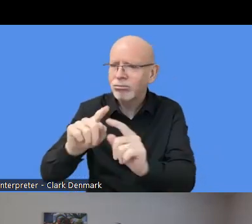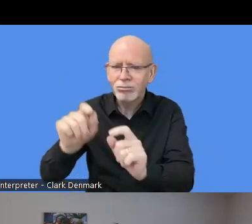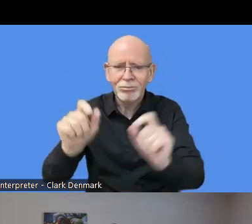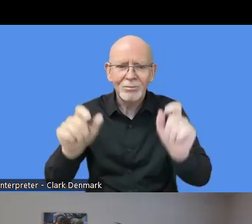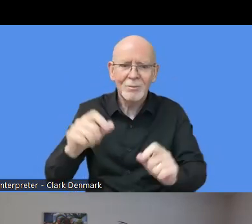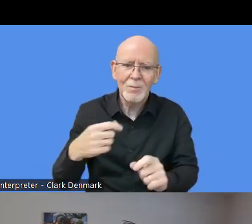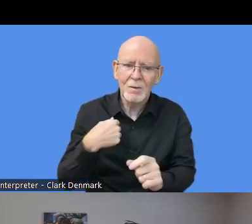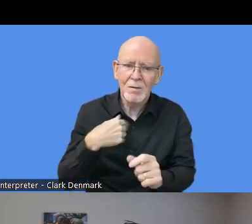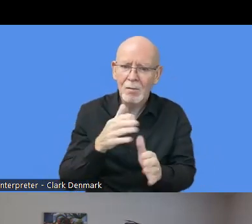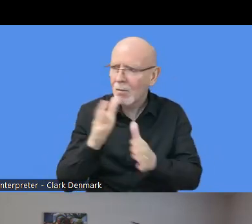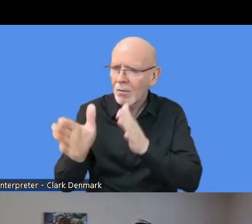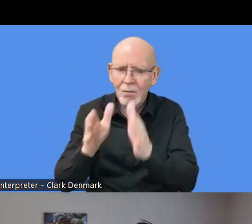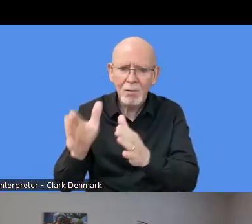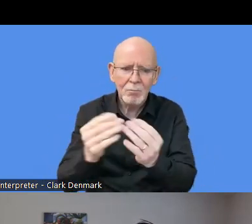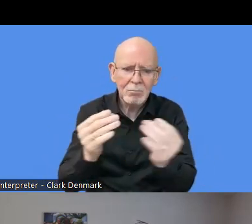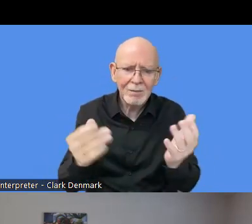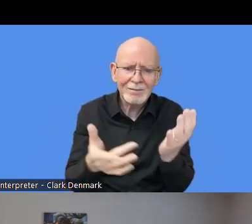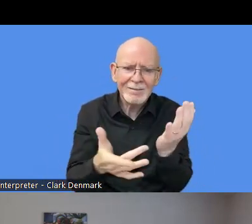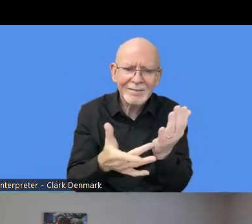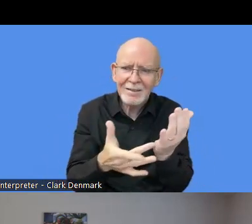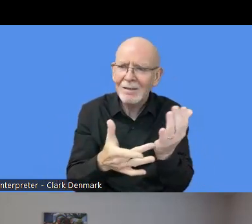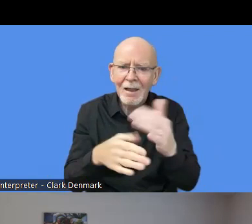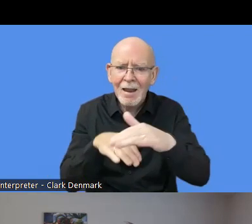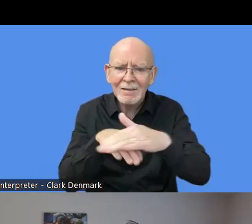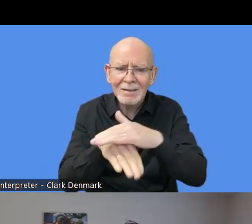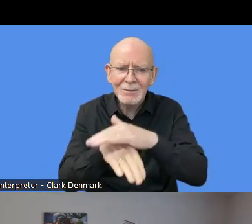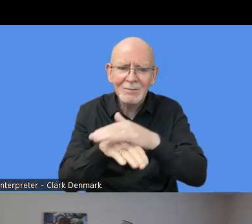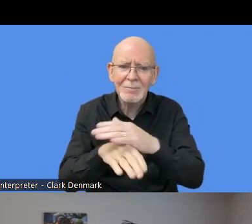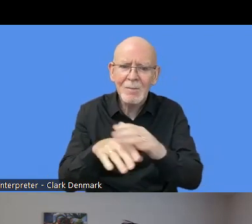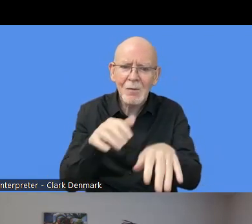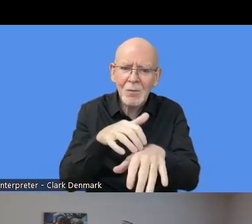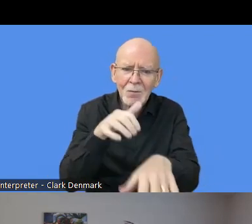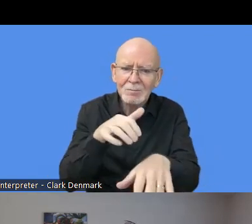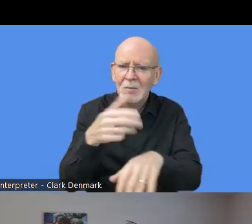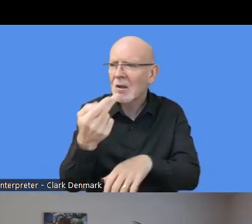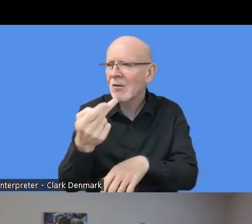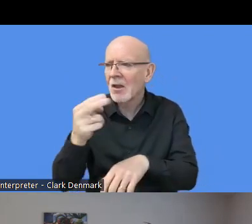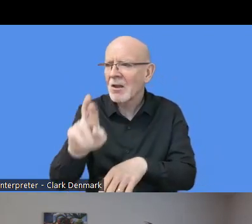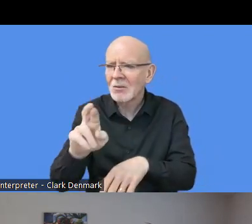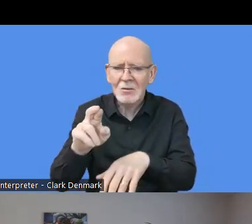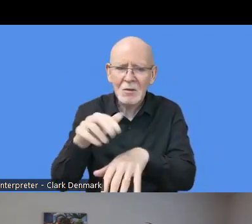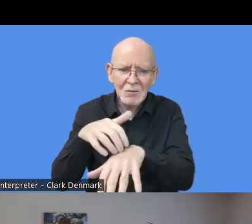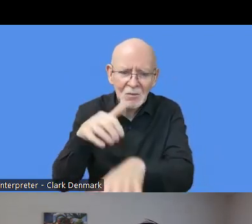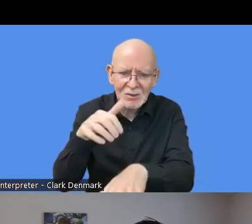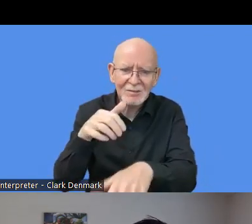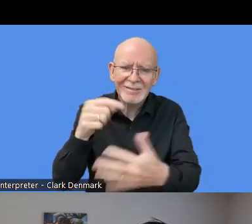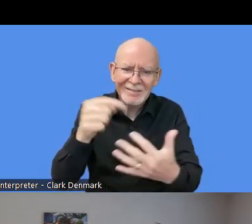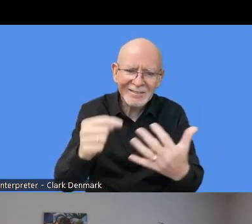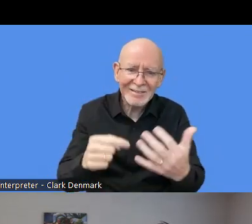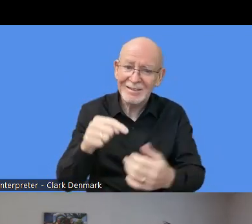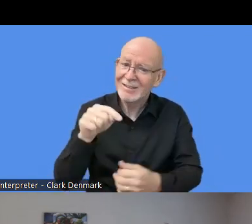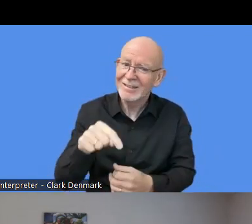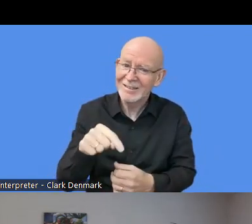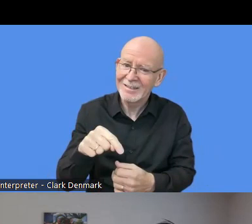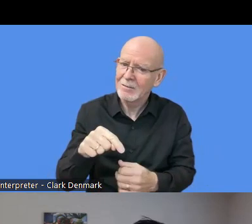is really unlike any of the other conferences that I go to, where you get such a